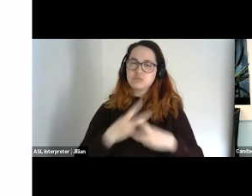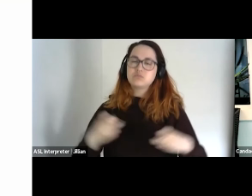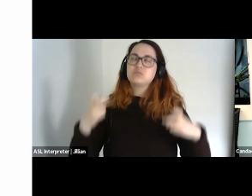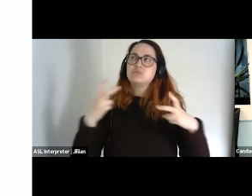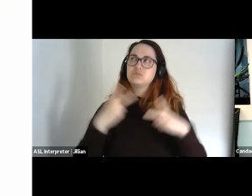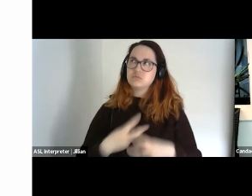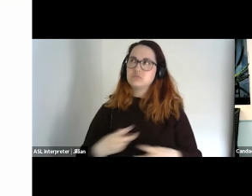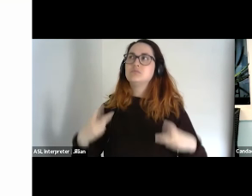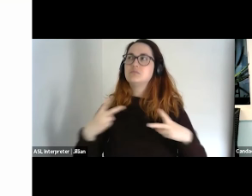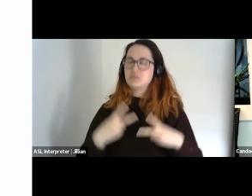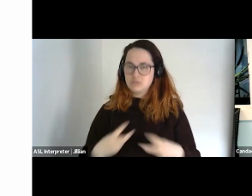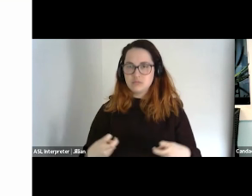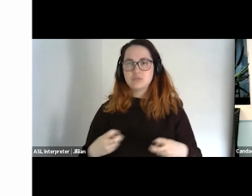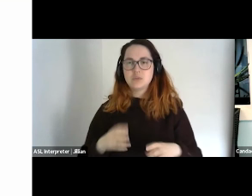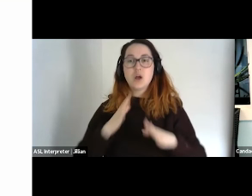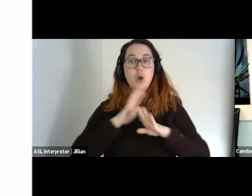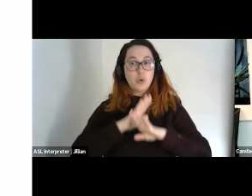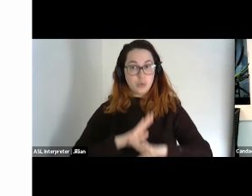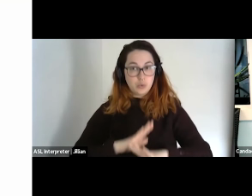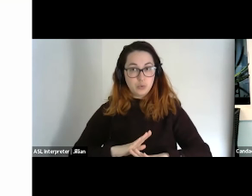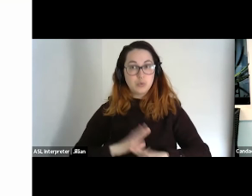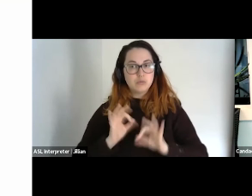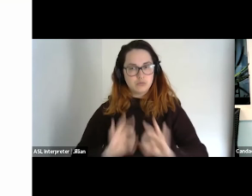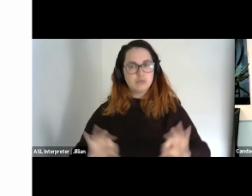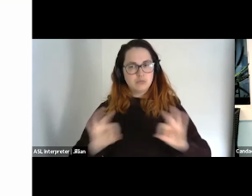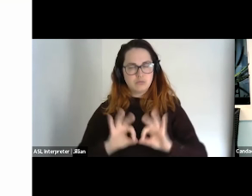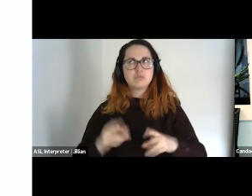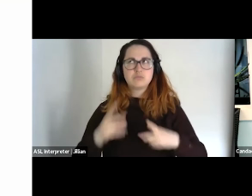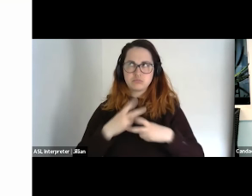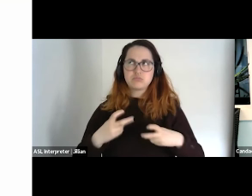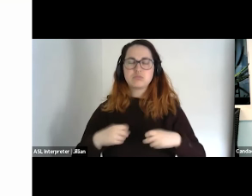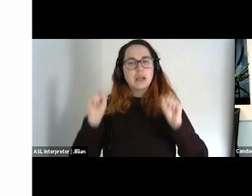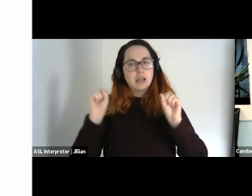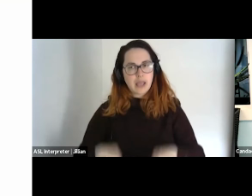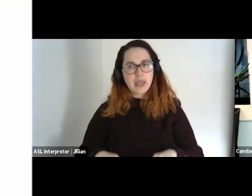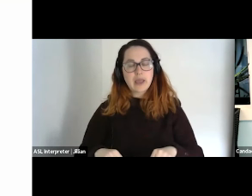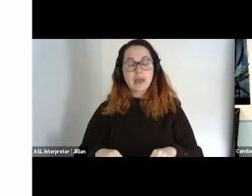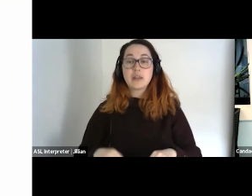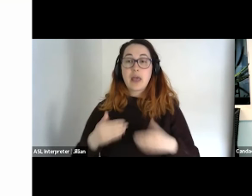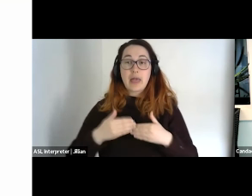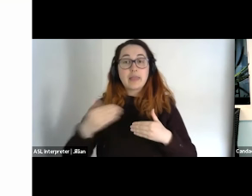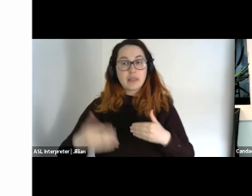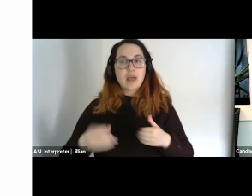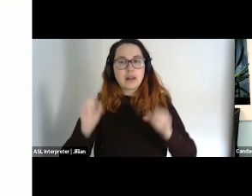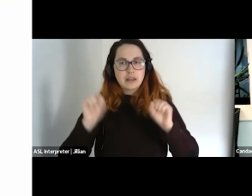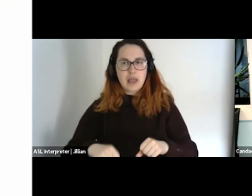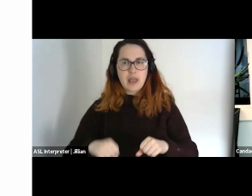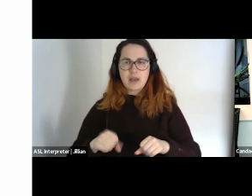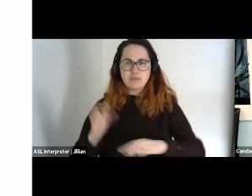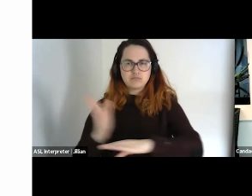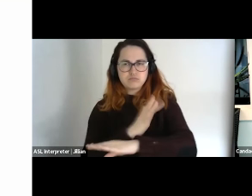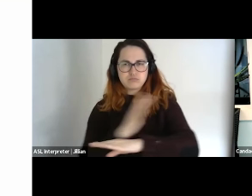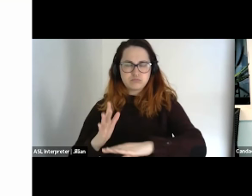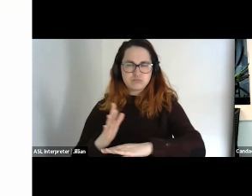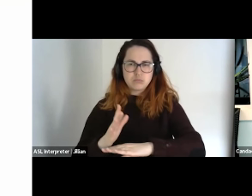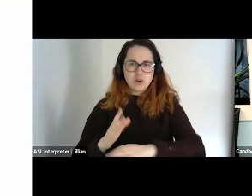we sort of calmed down to really rate whether or not we believe that and how strong of a belief we might